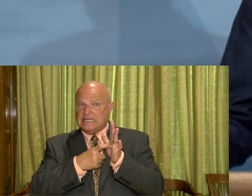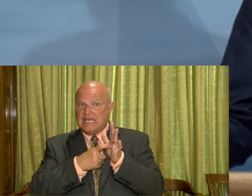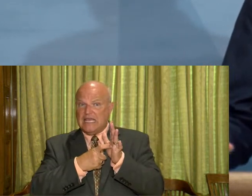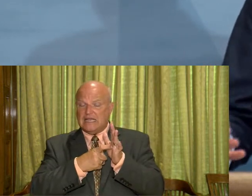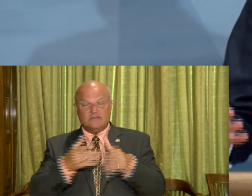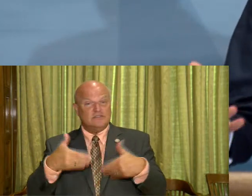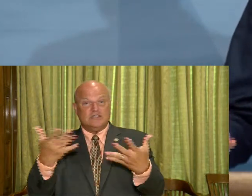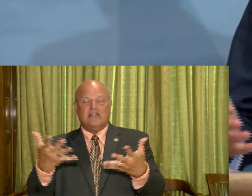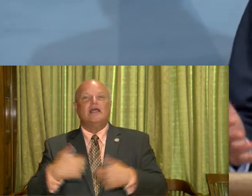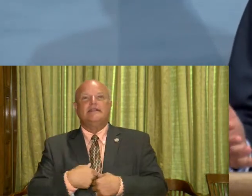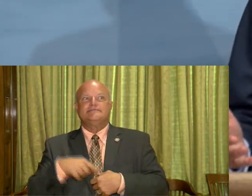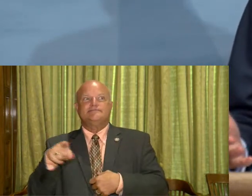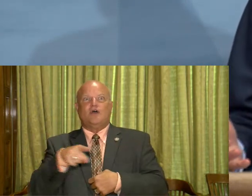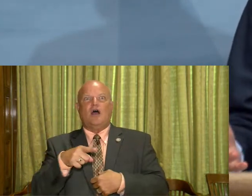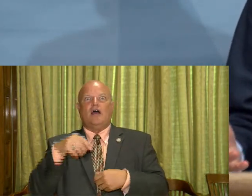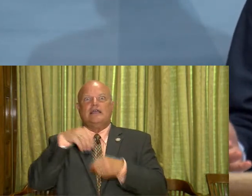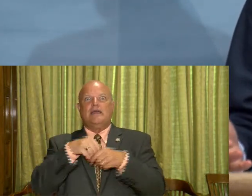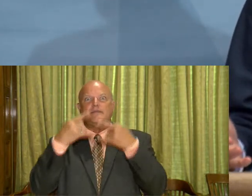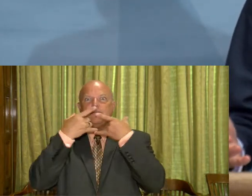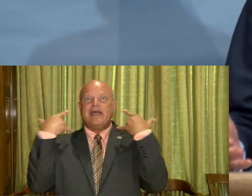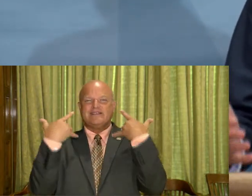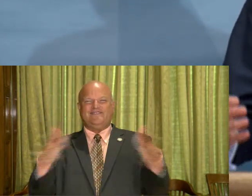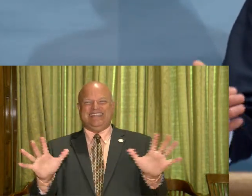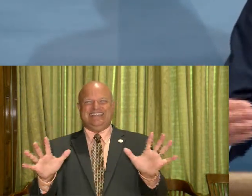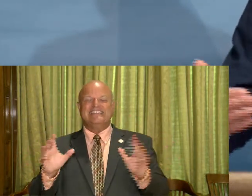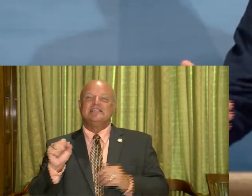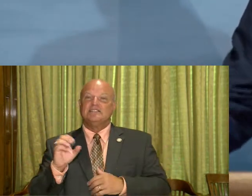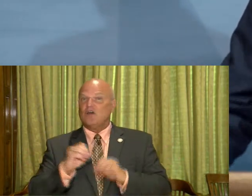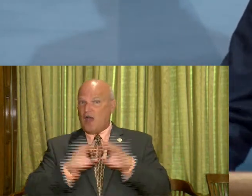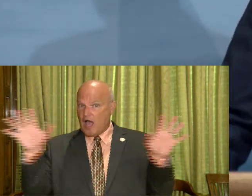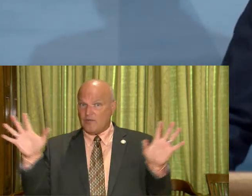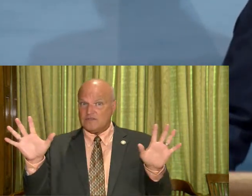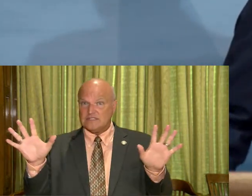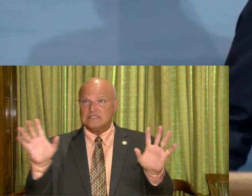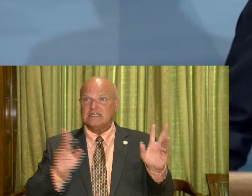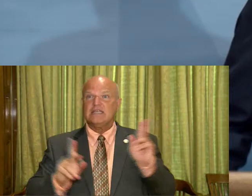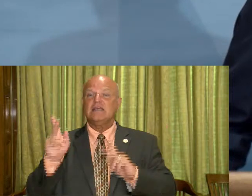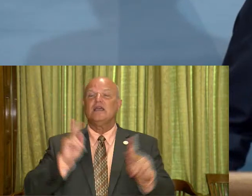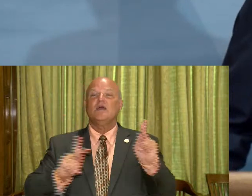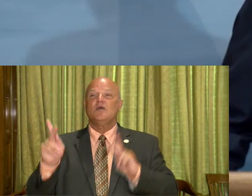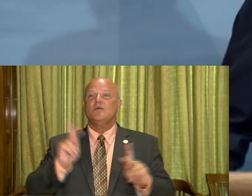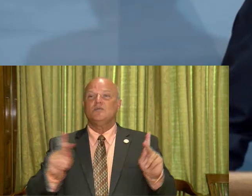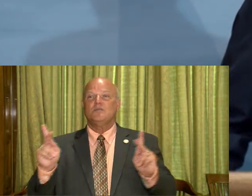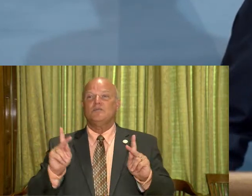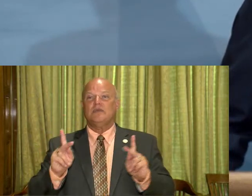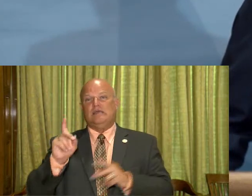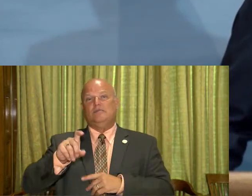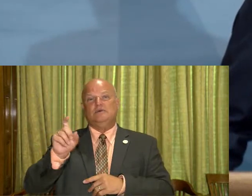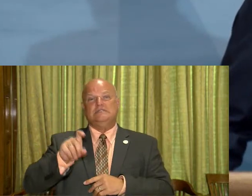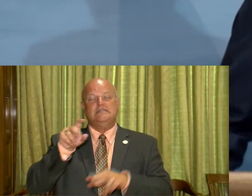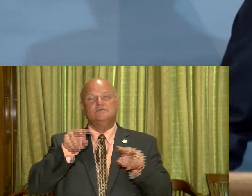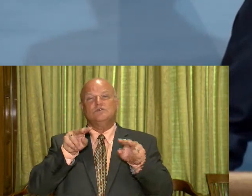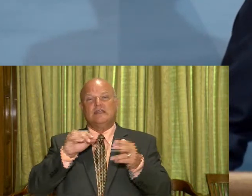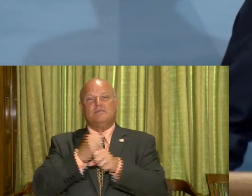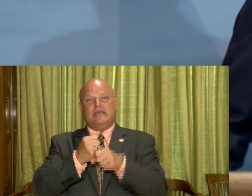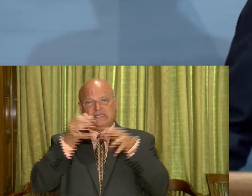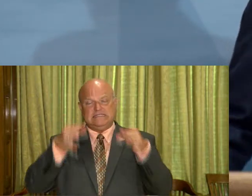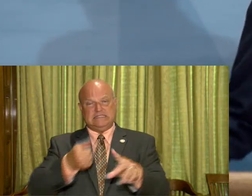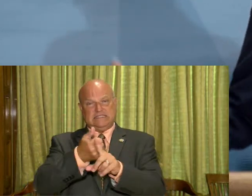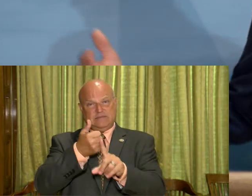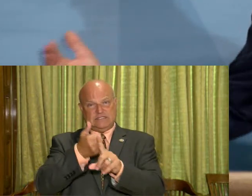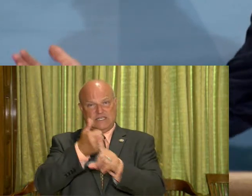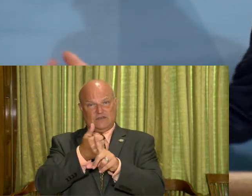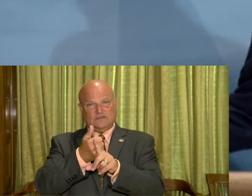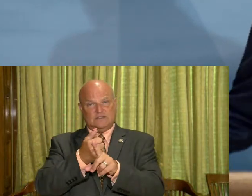nobody suggested it, they just all came with masks on. So obviously people need to look at that and make their